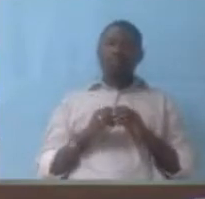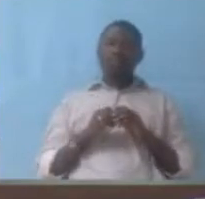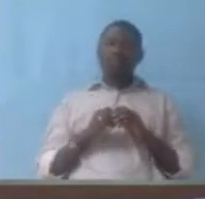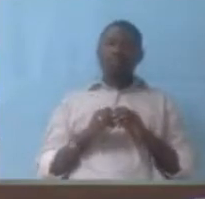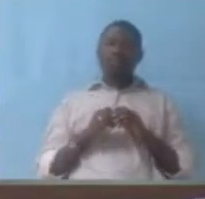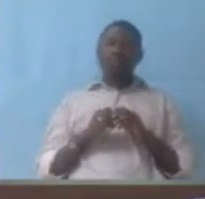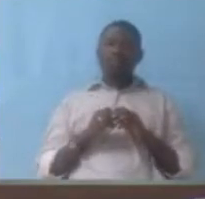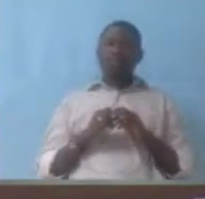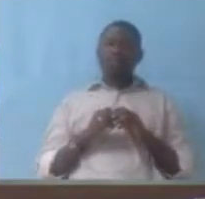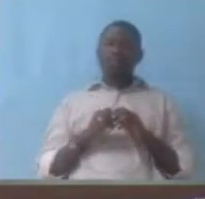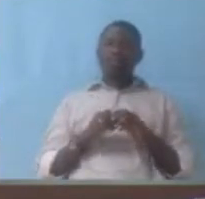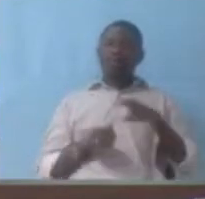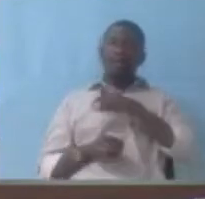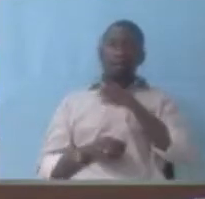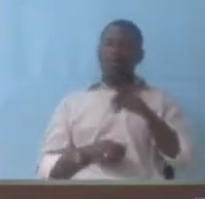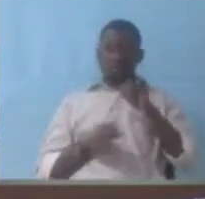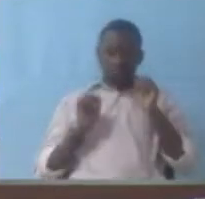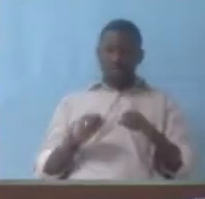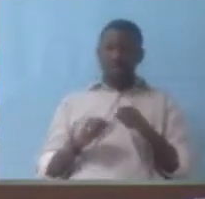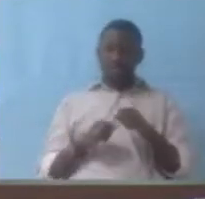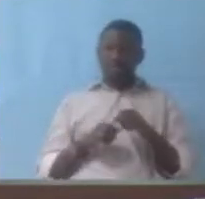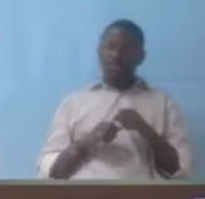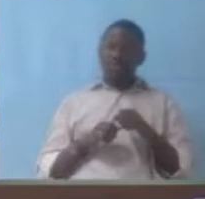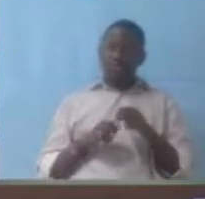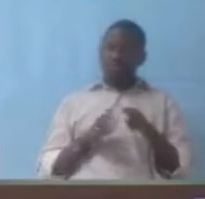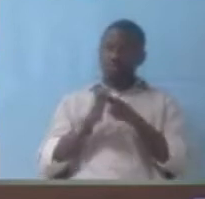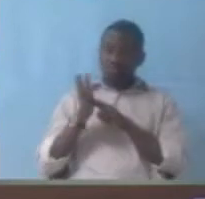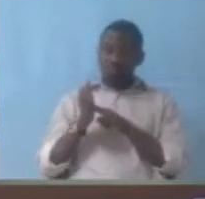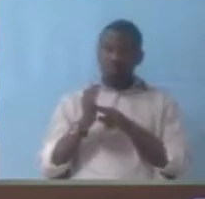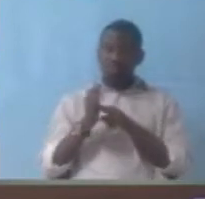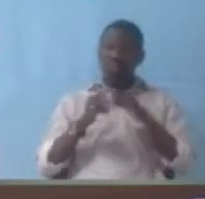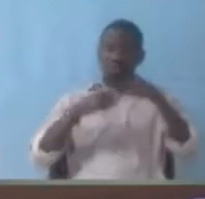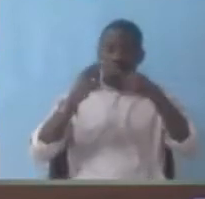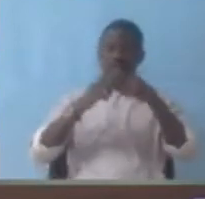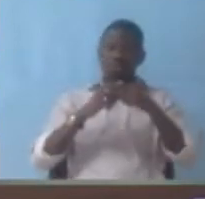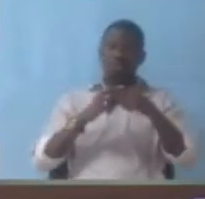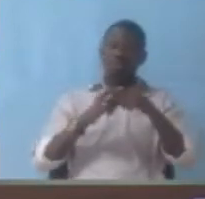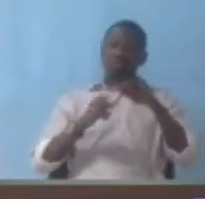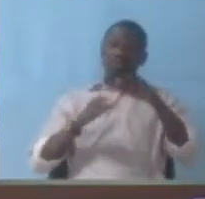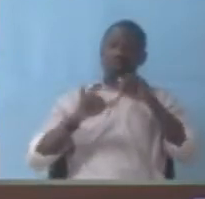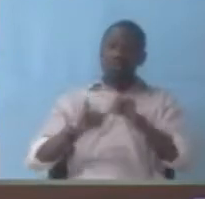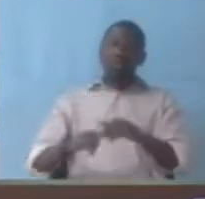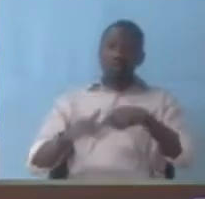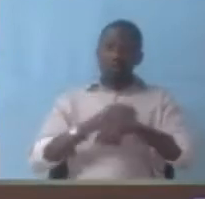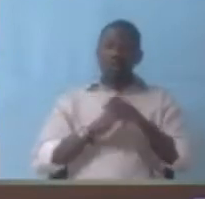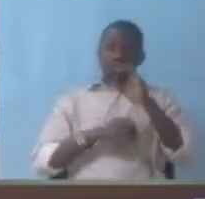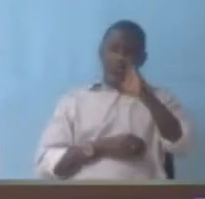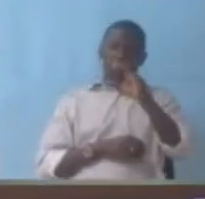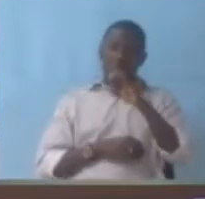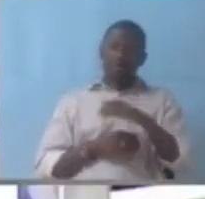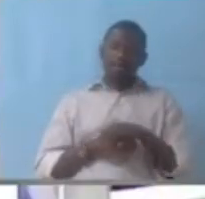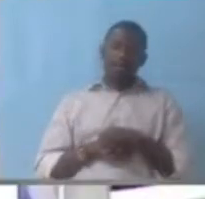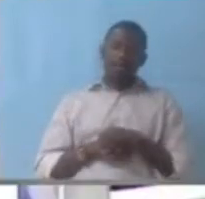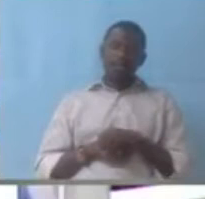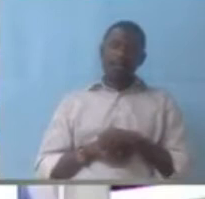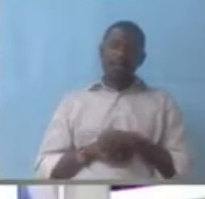manta they would not have been able to rule this country kafoko nani ntele no manta itel te banko marano la nungu by decree Mrs.